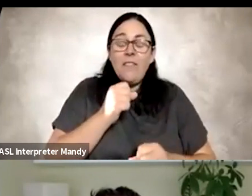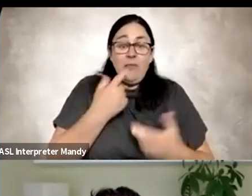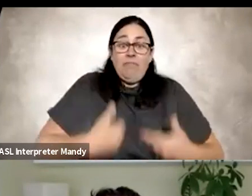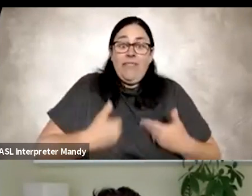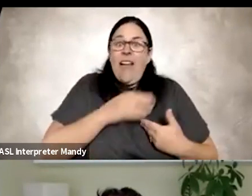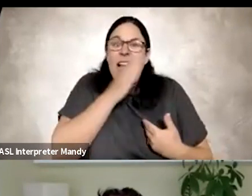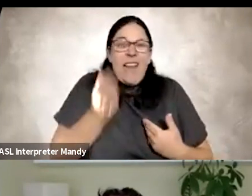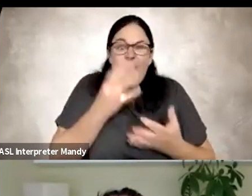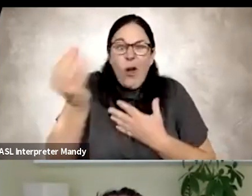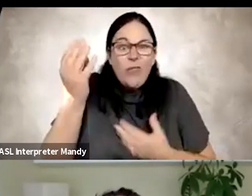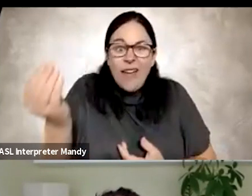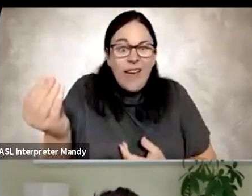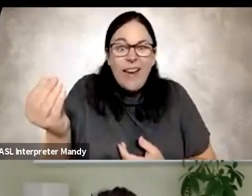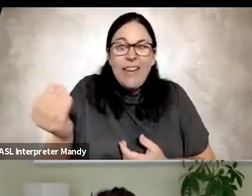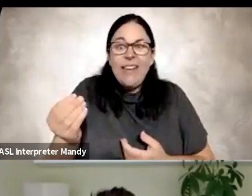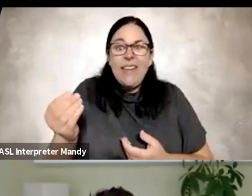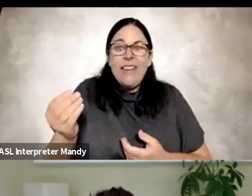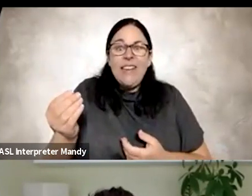who never gets outside, and